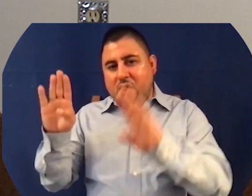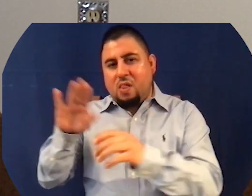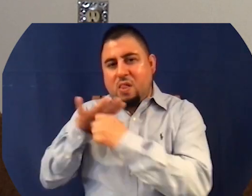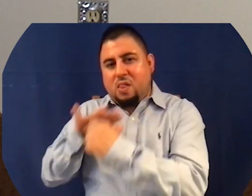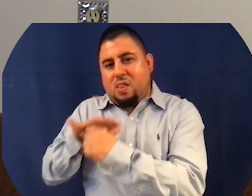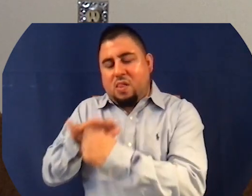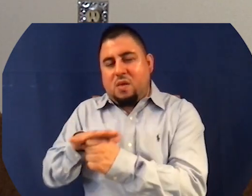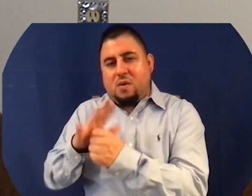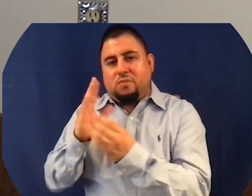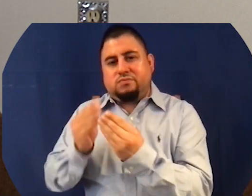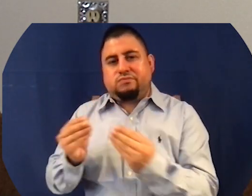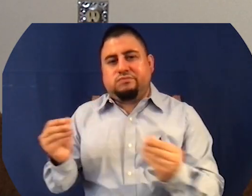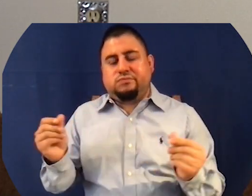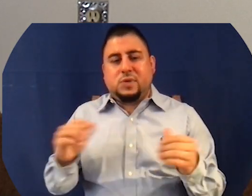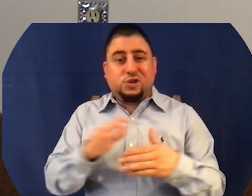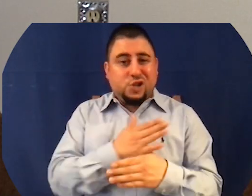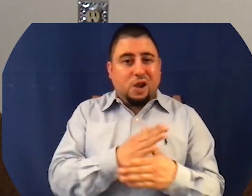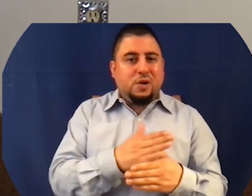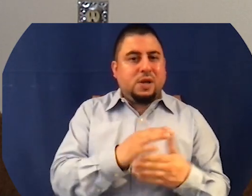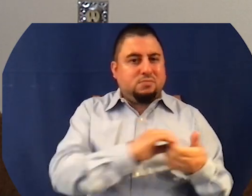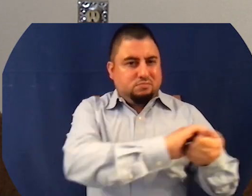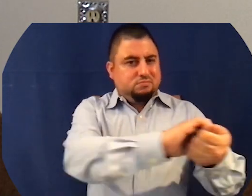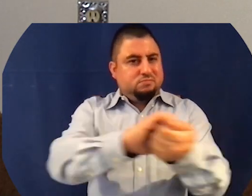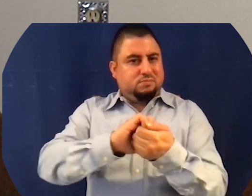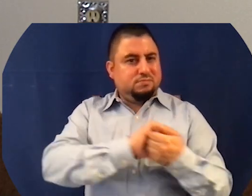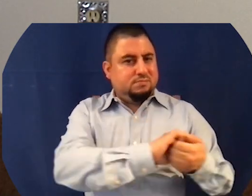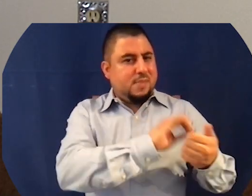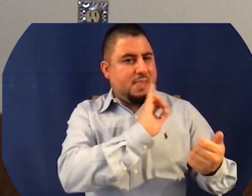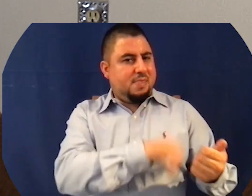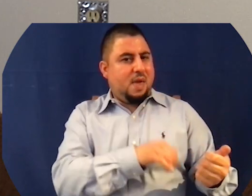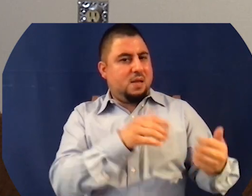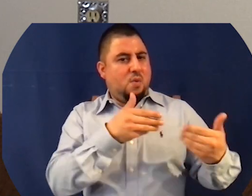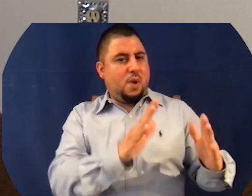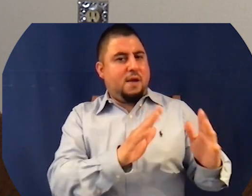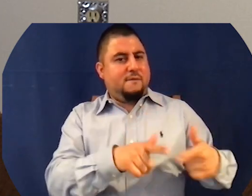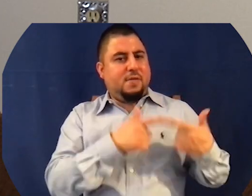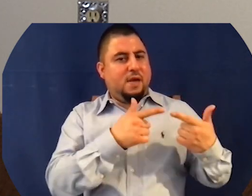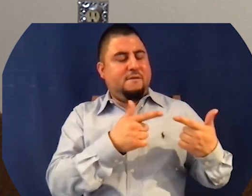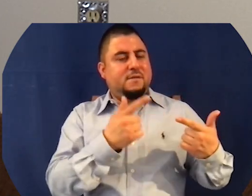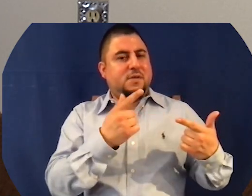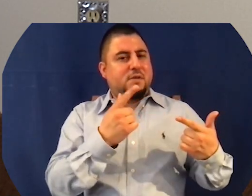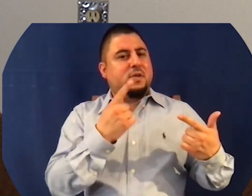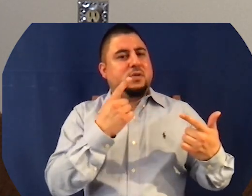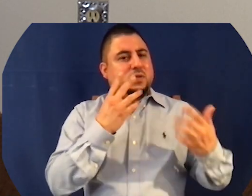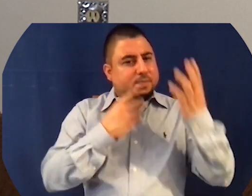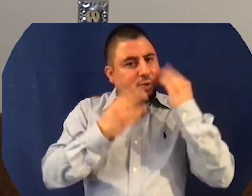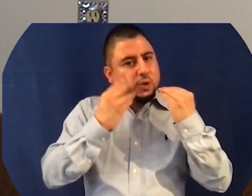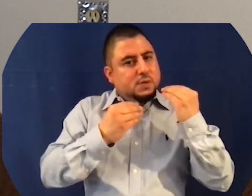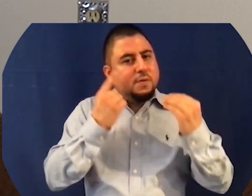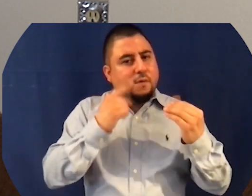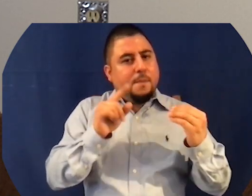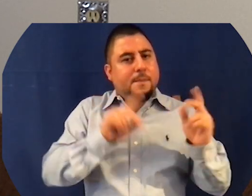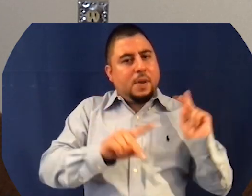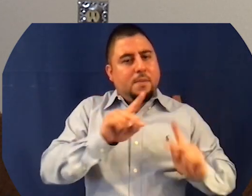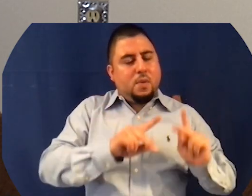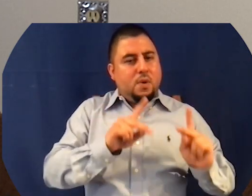more, where sharing is a way of life more than for more and more people.